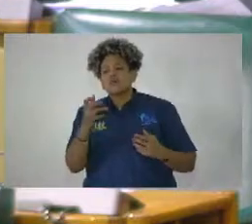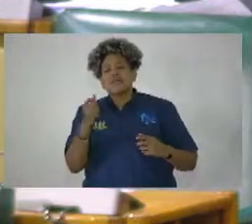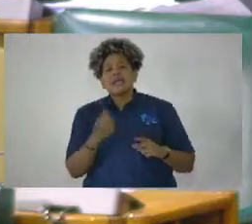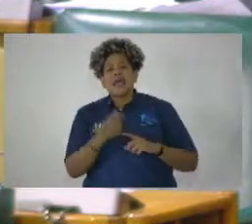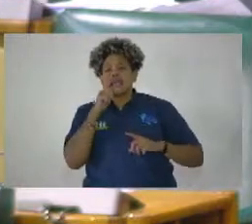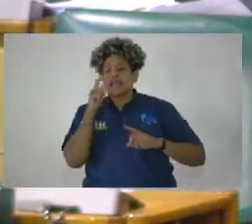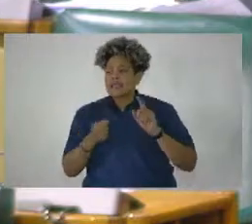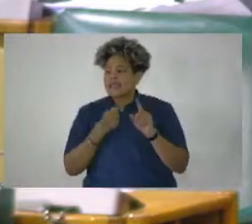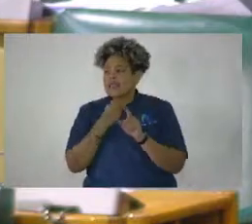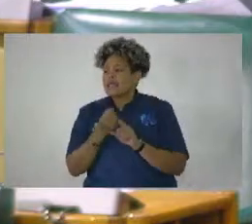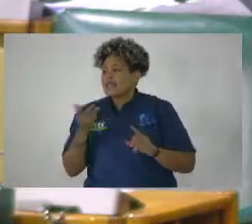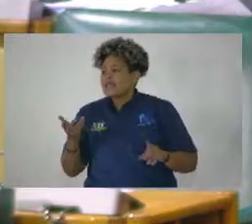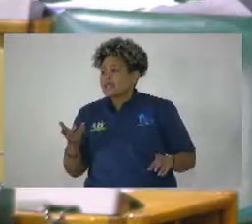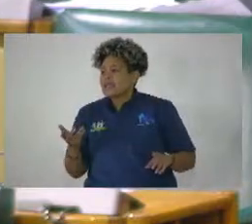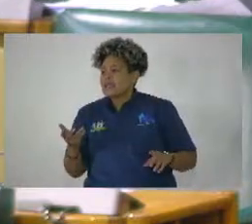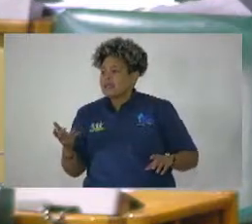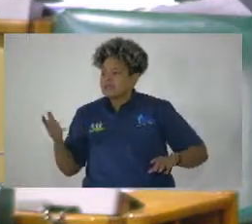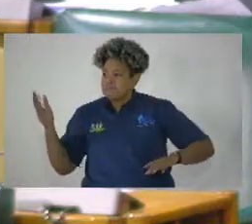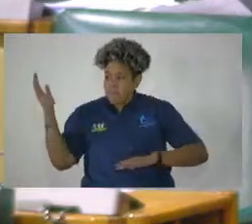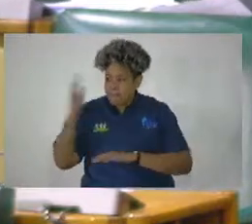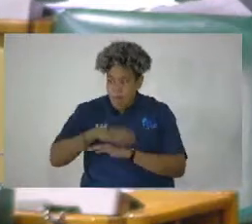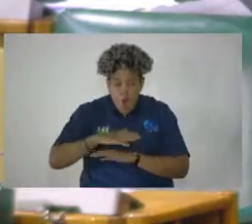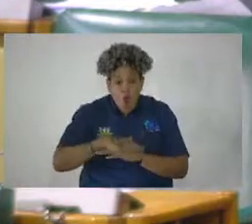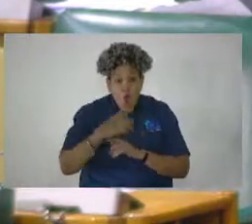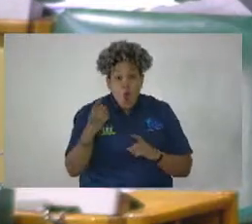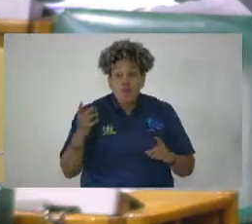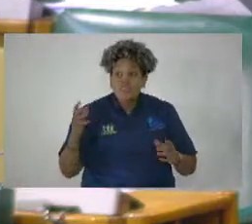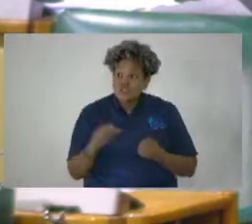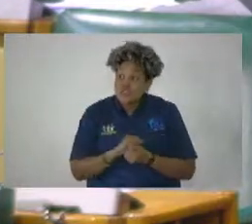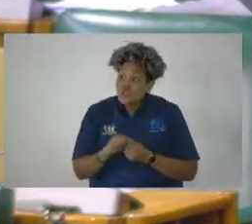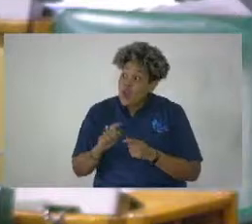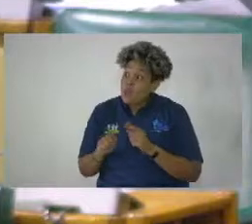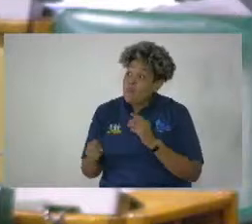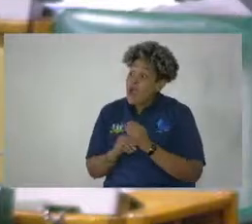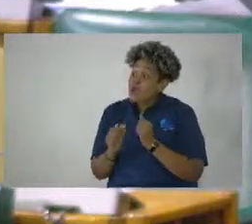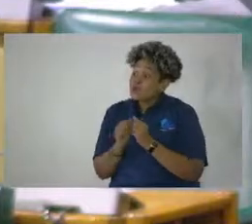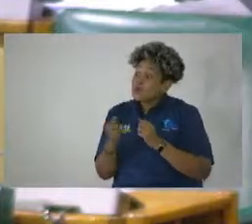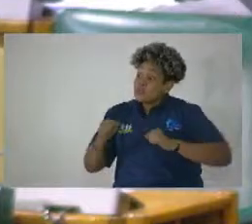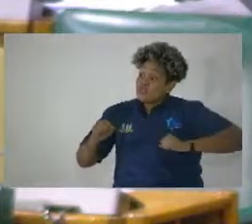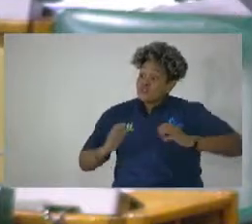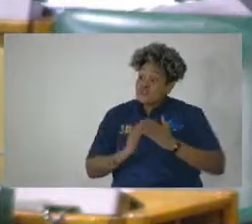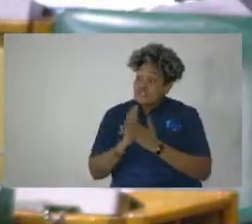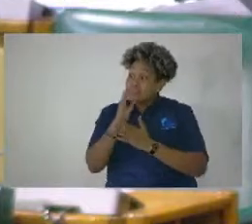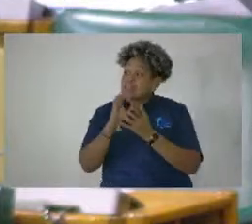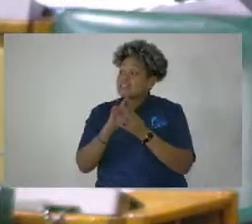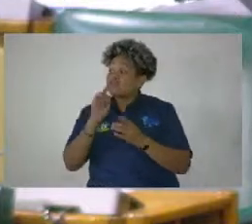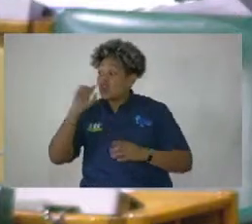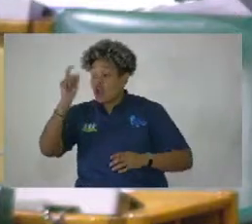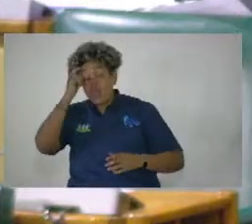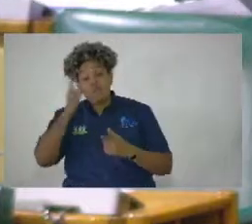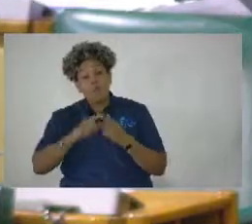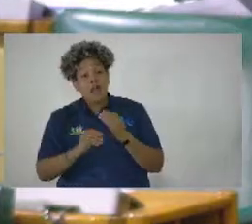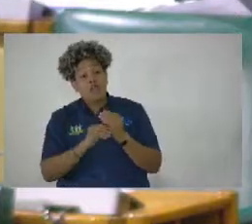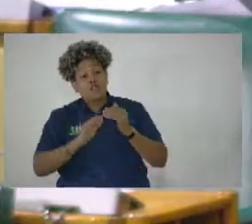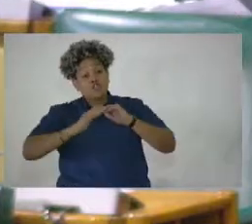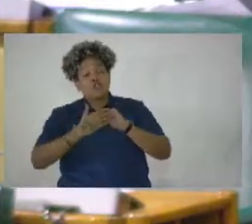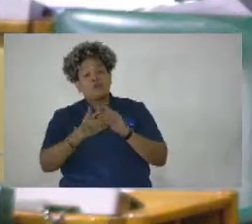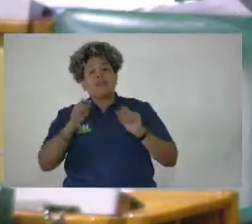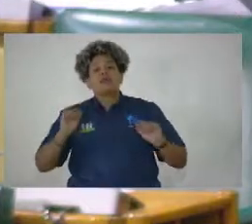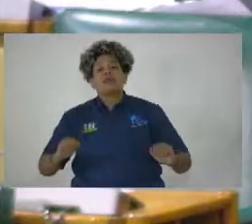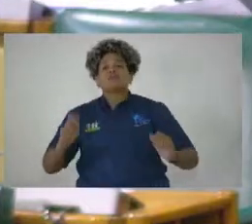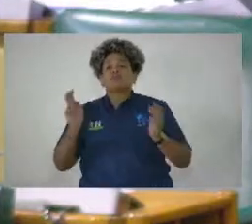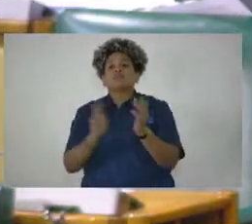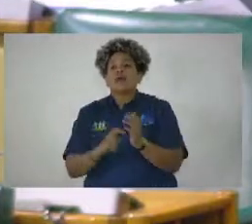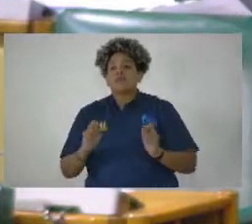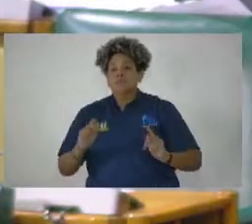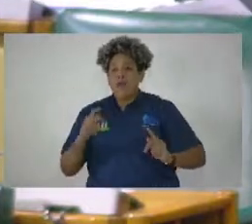hit, blown down, but with resilience of the government and of Jamaica, you can stand